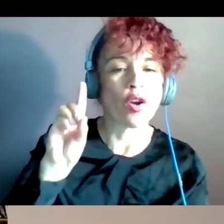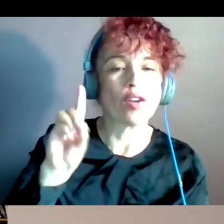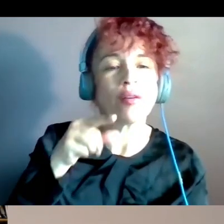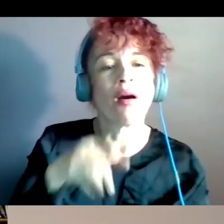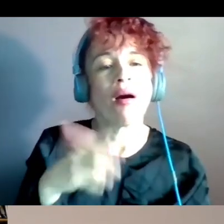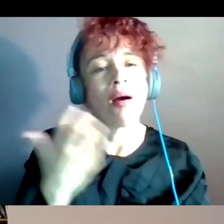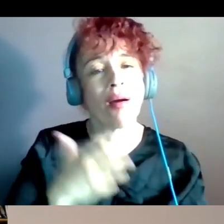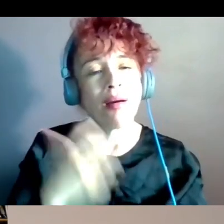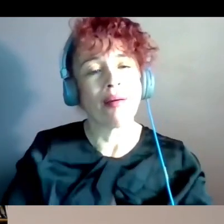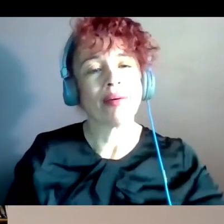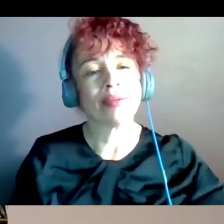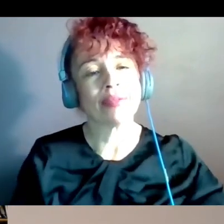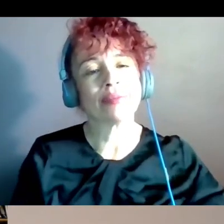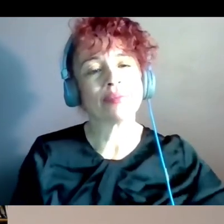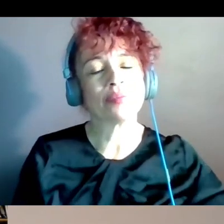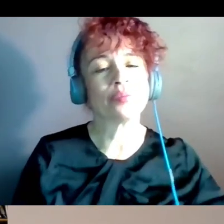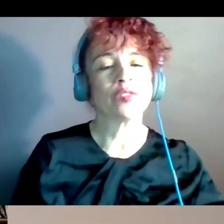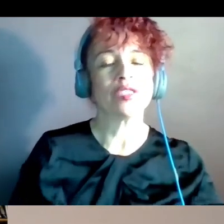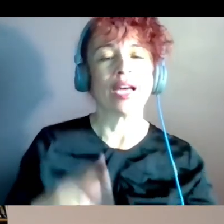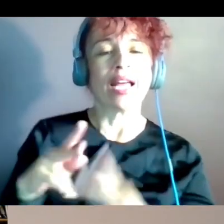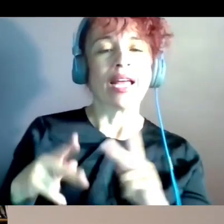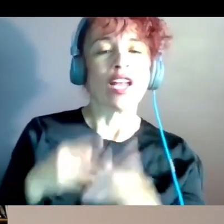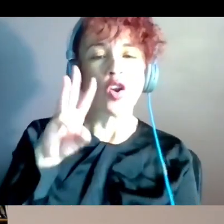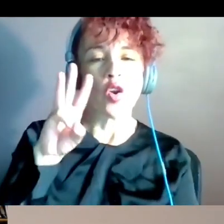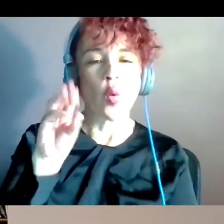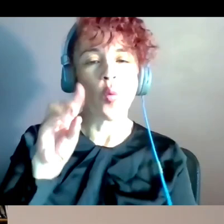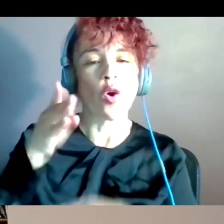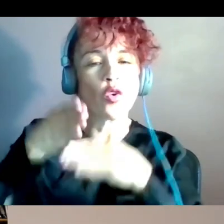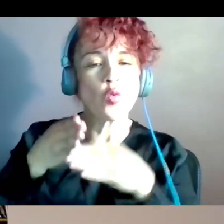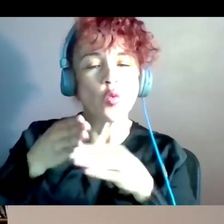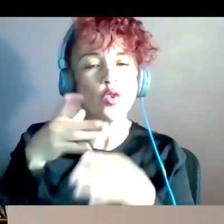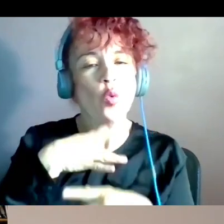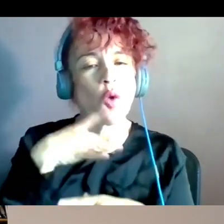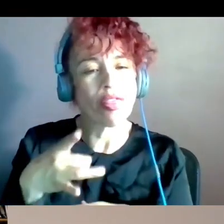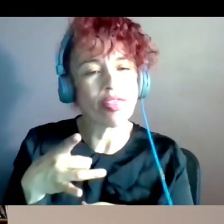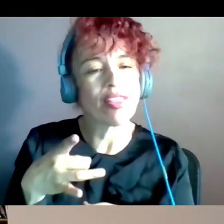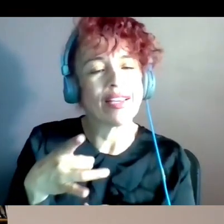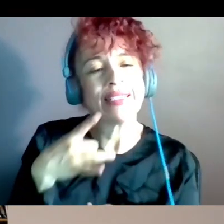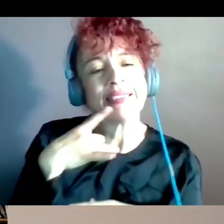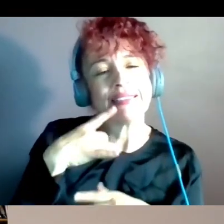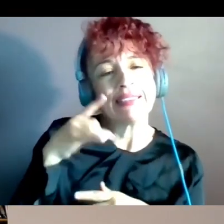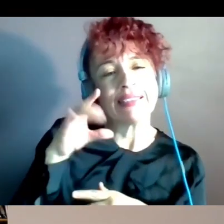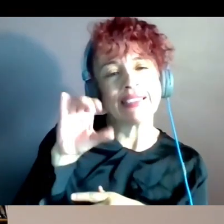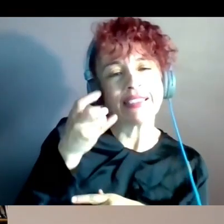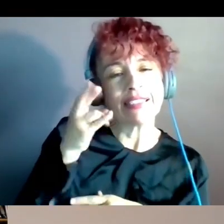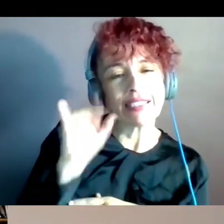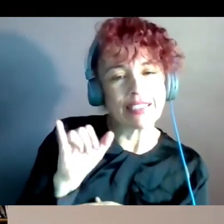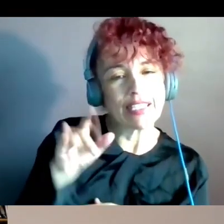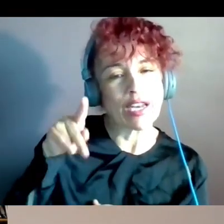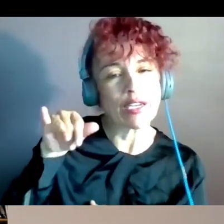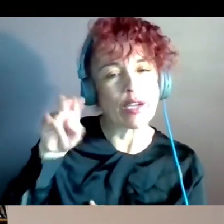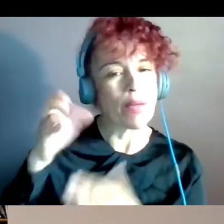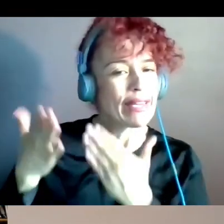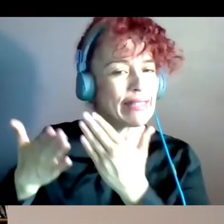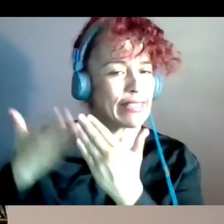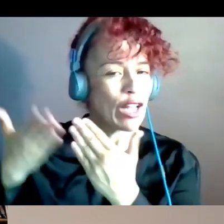Oh, okay. So what types of wood do you like? Could you just mentioned cherry? I know pine is very easy